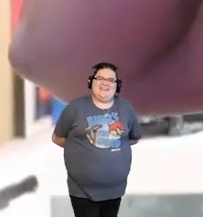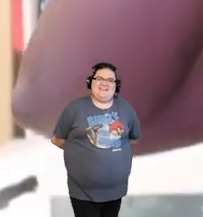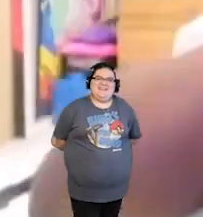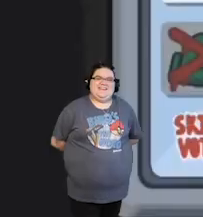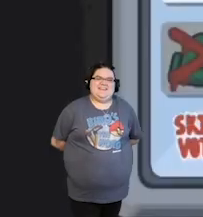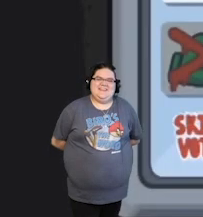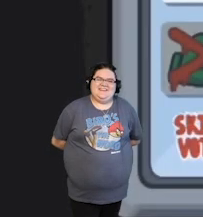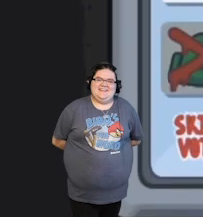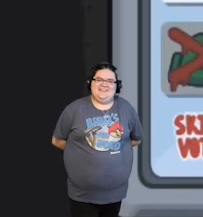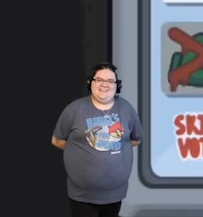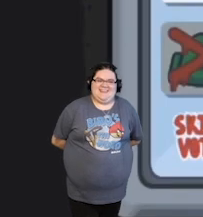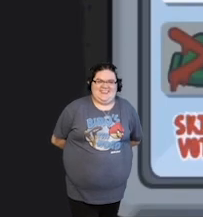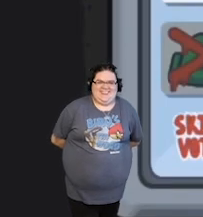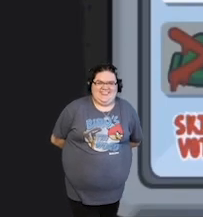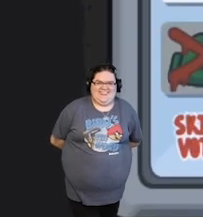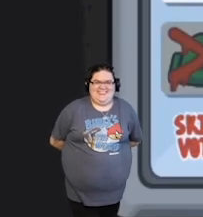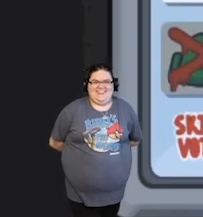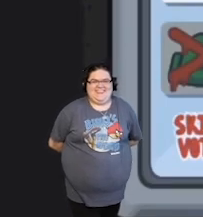See you, mate. We tried.